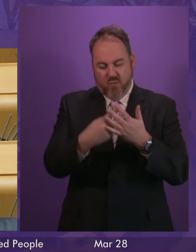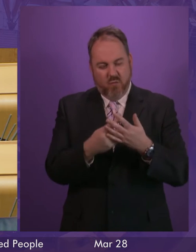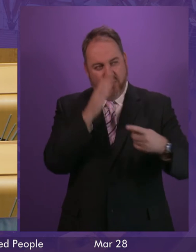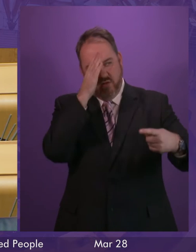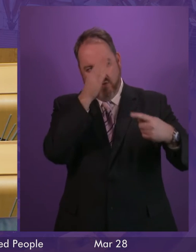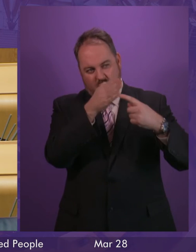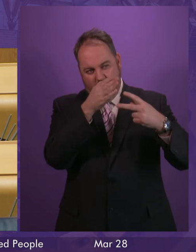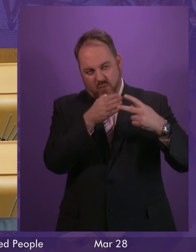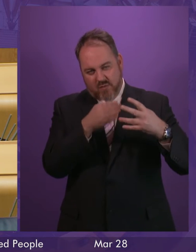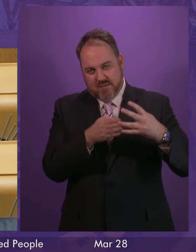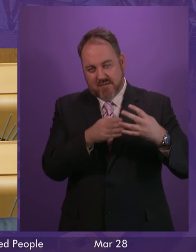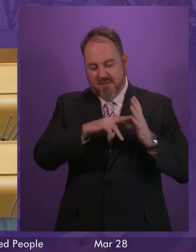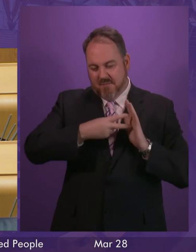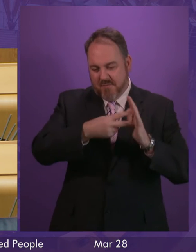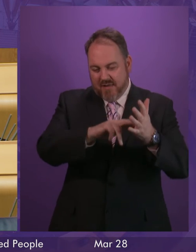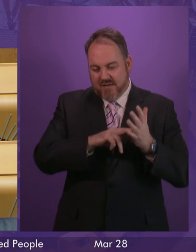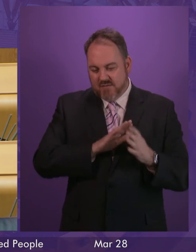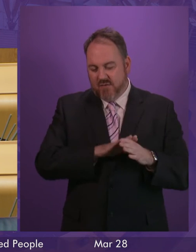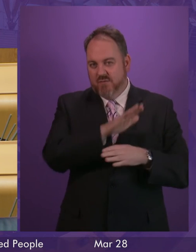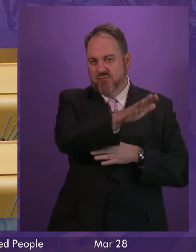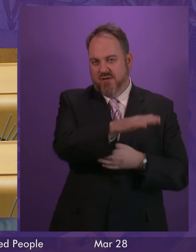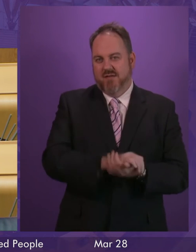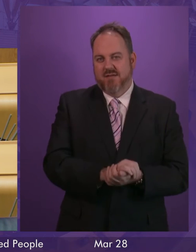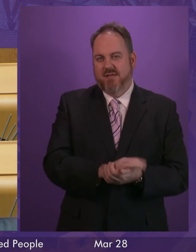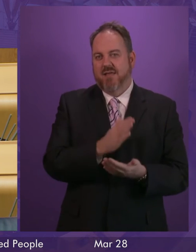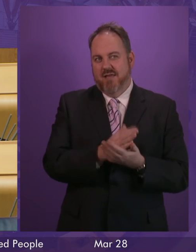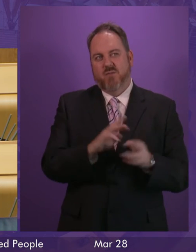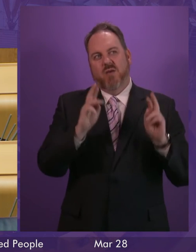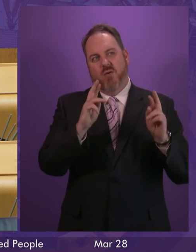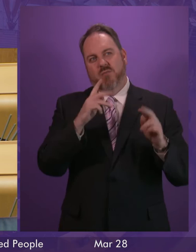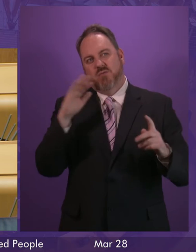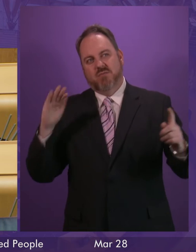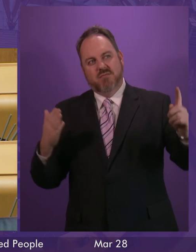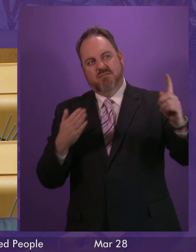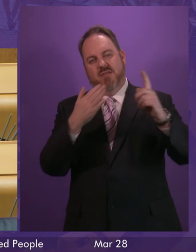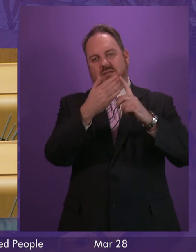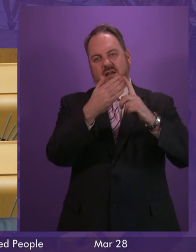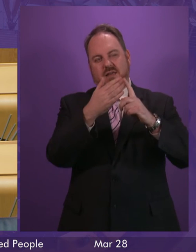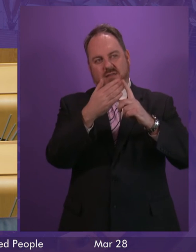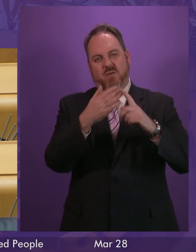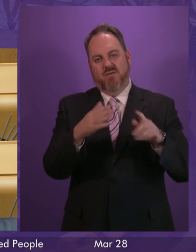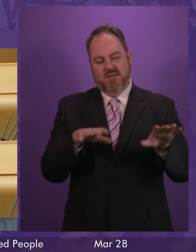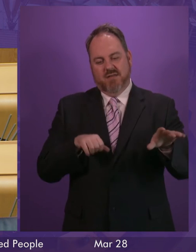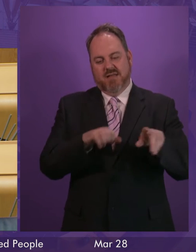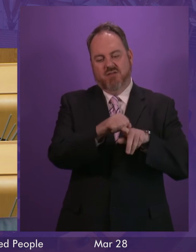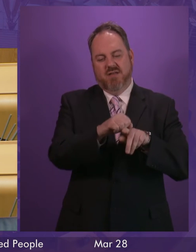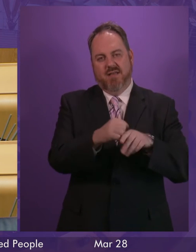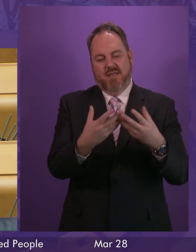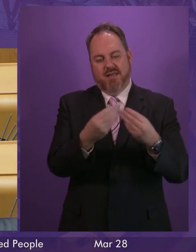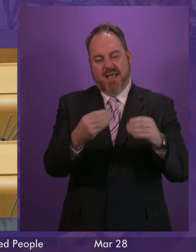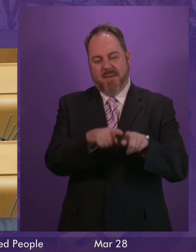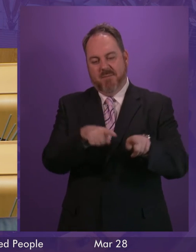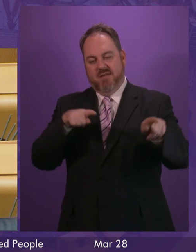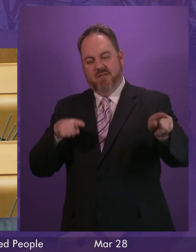if it wants to get anywhere near meeting its target. The gap between employment